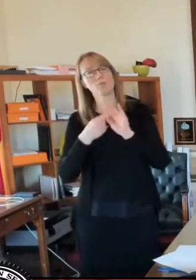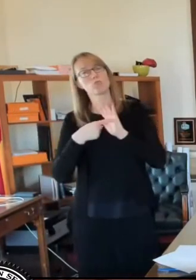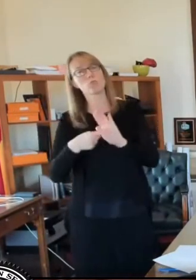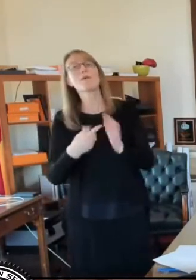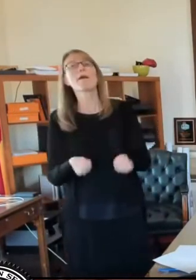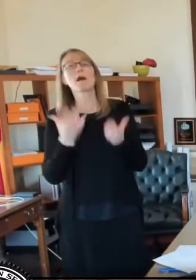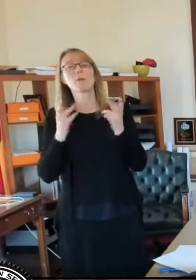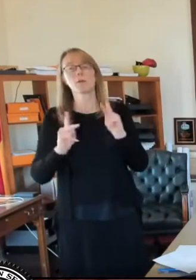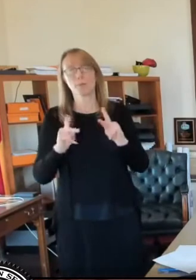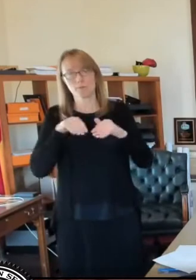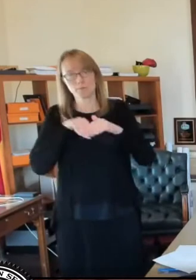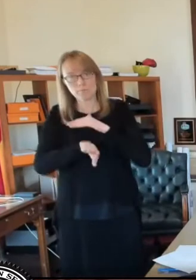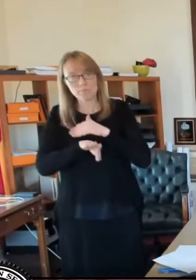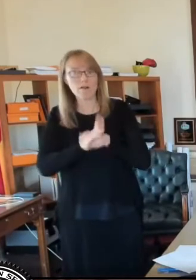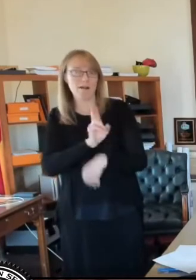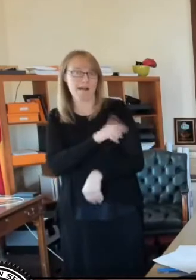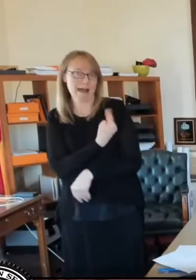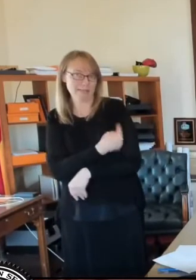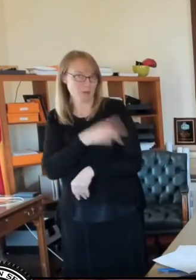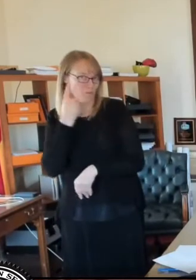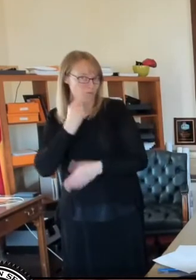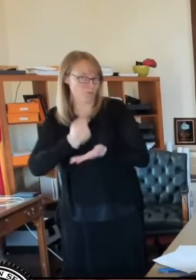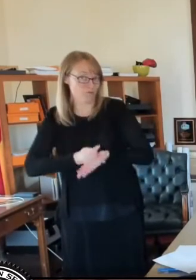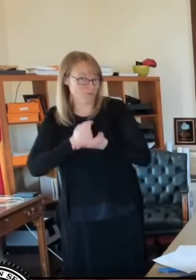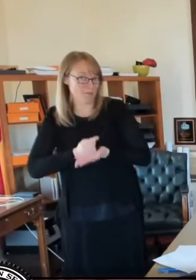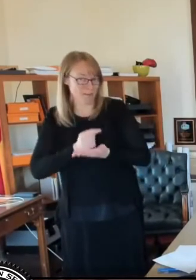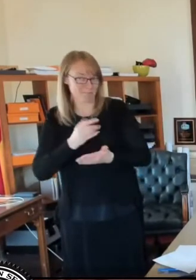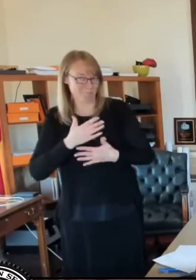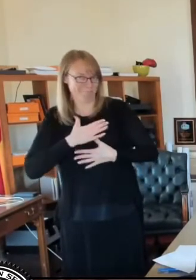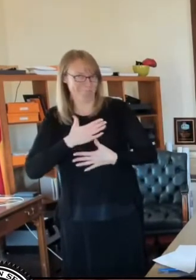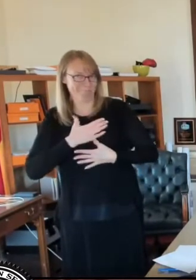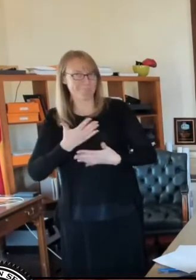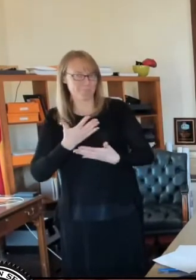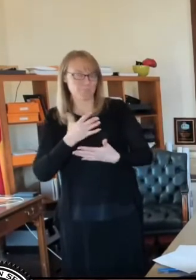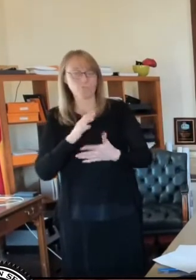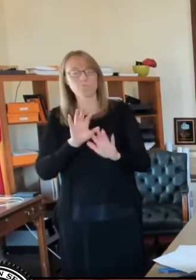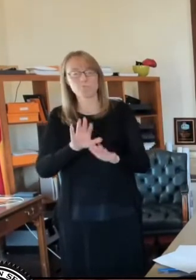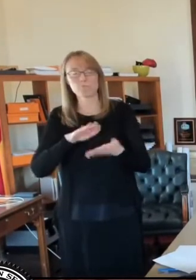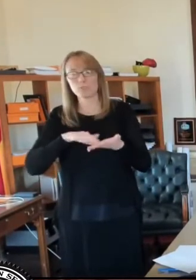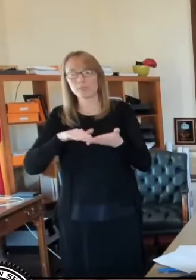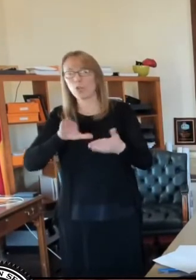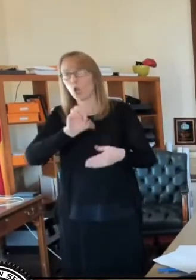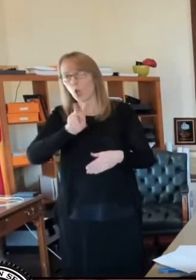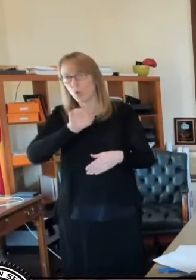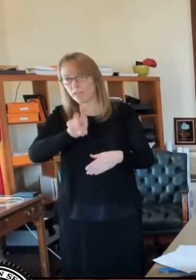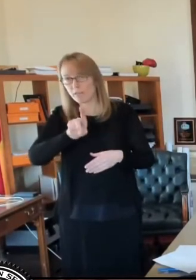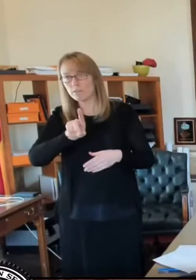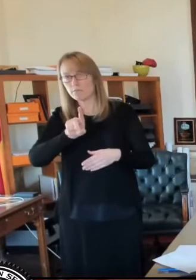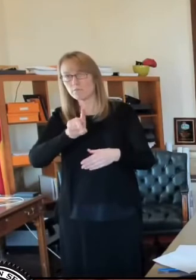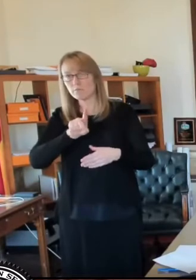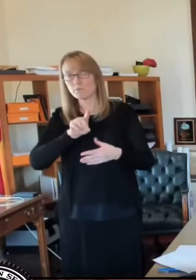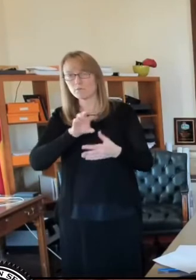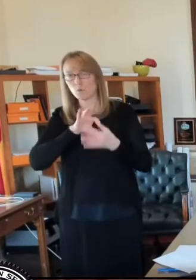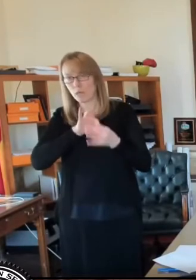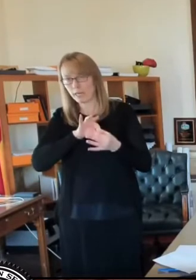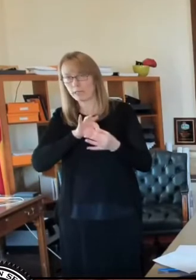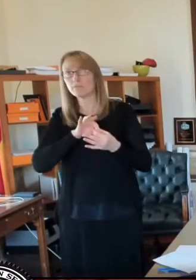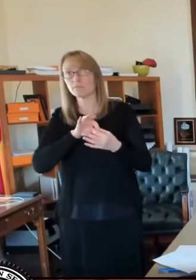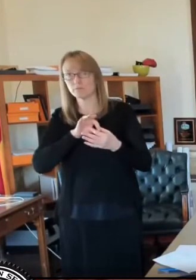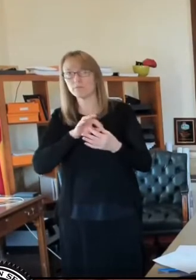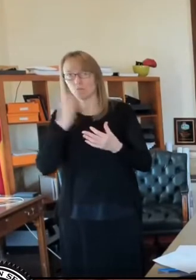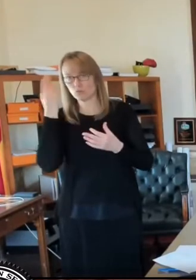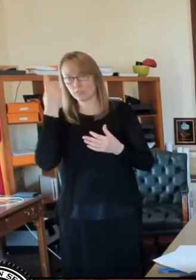hospitals. Now, the city of St. Louis, and I've talked about this many times, but we